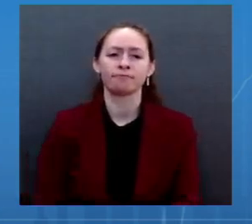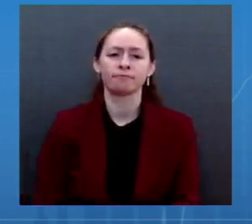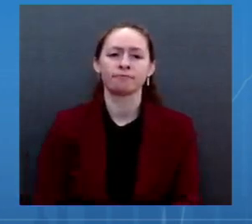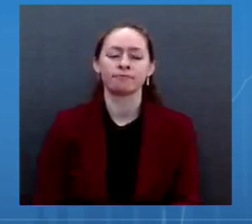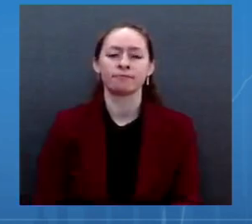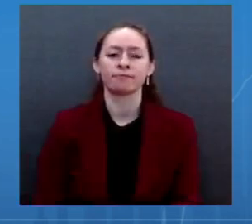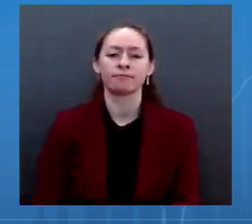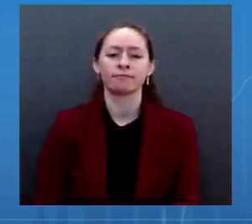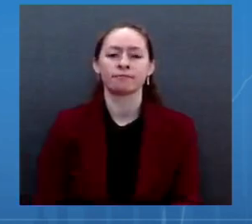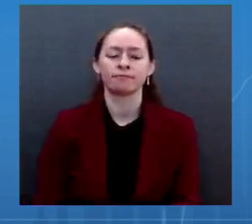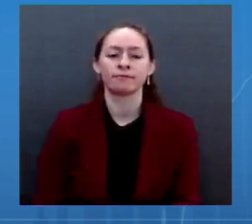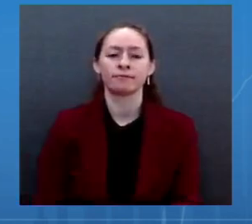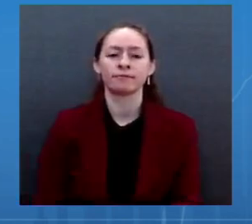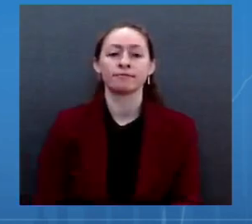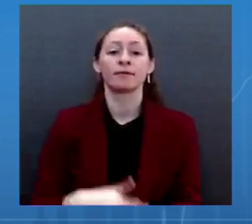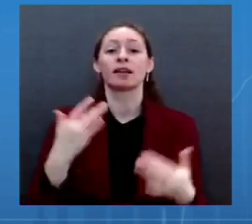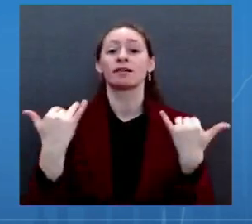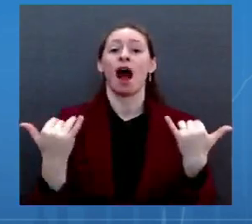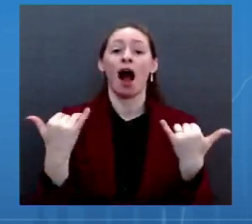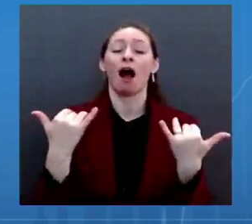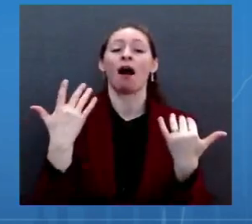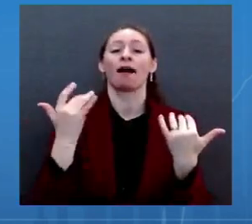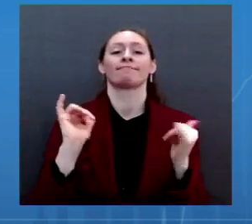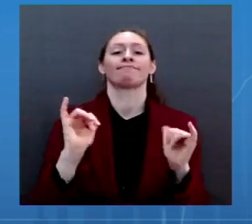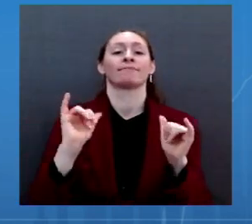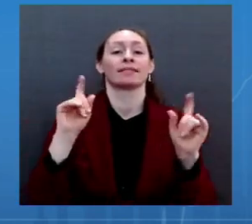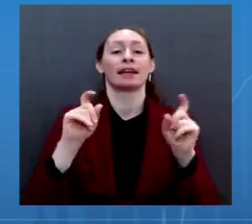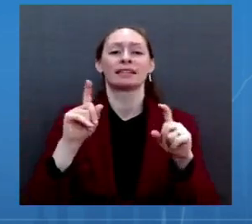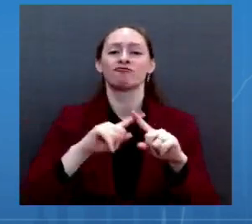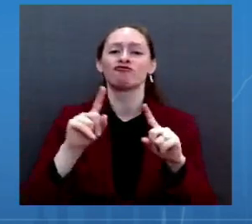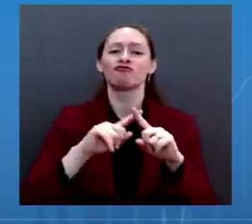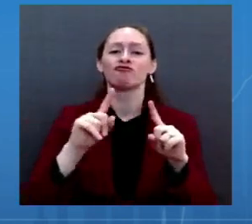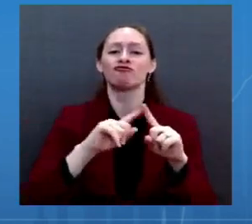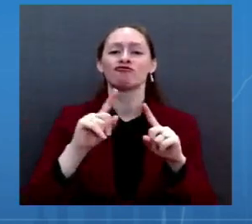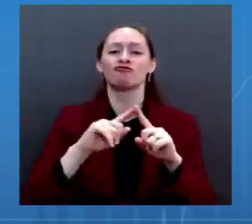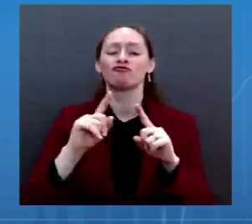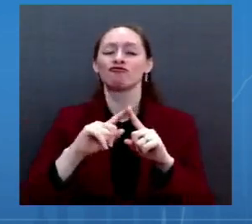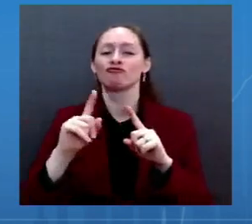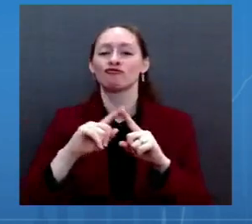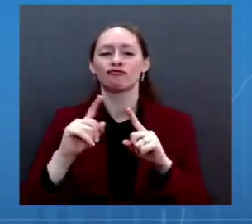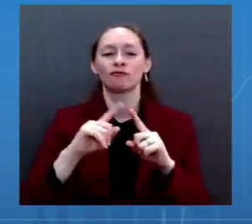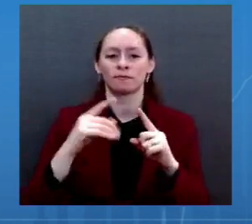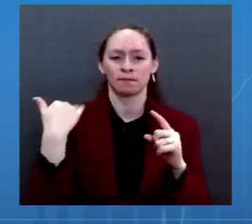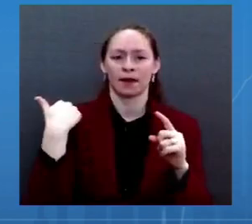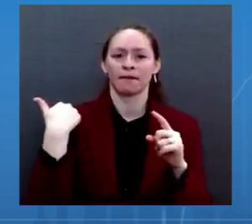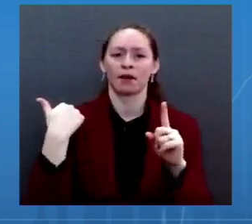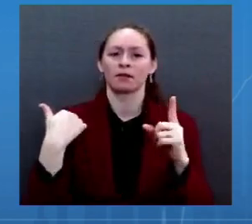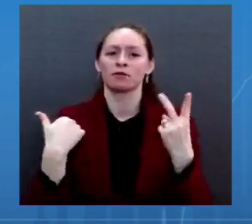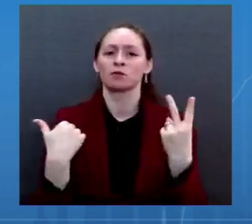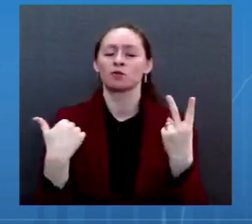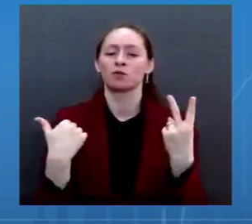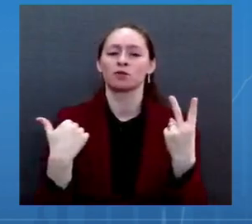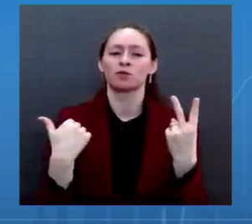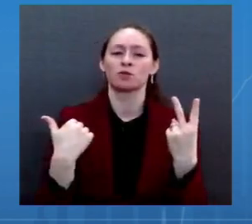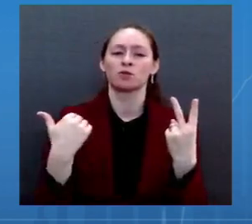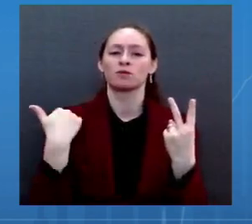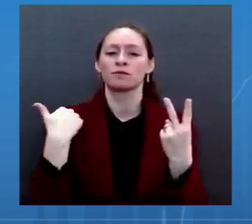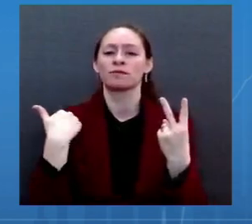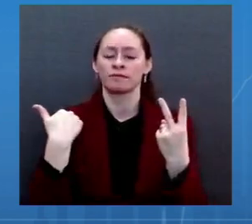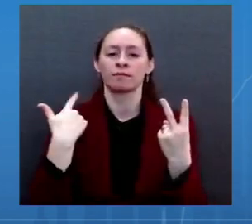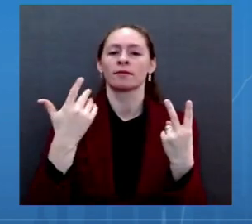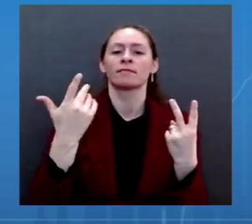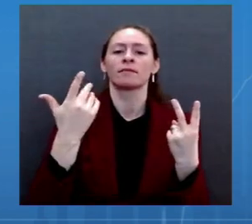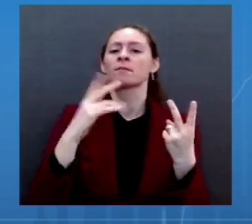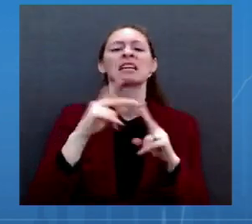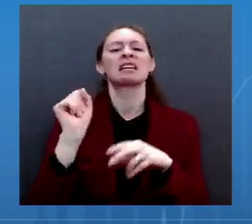single-pack tests. In addition to that, we have 20,000 free testing sites, and we increase the number of sites